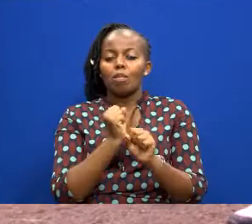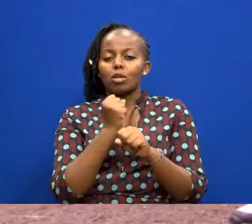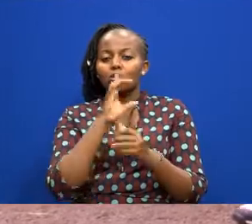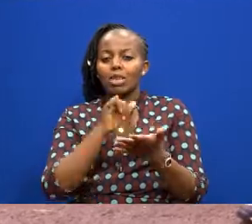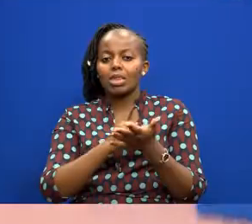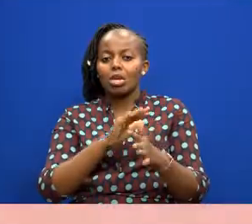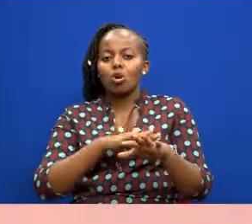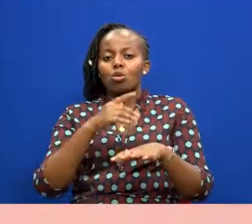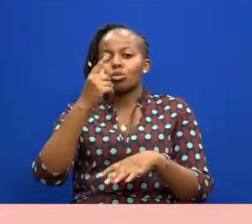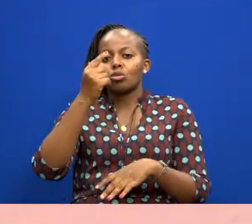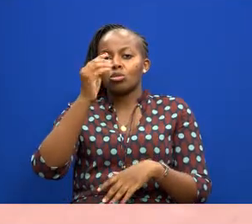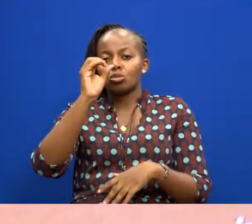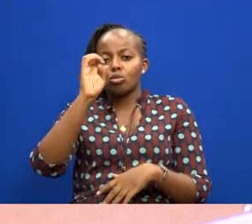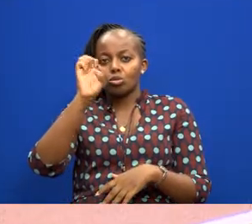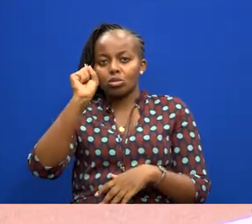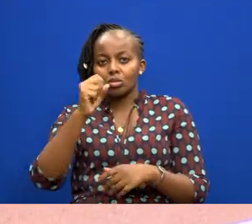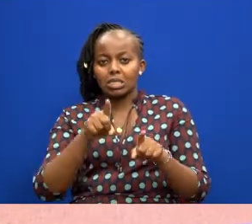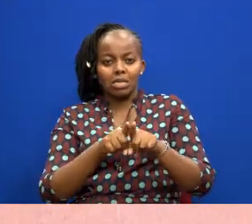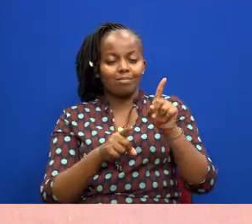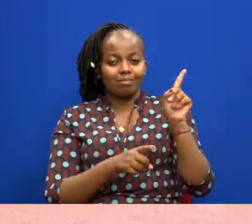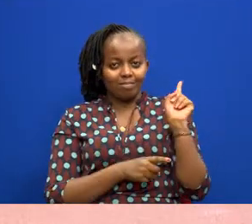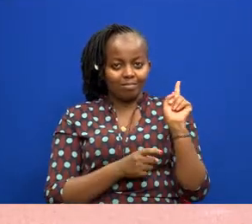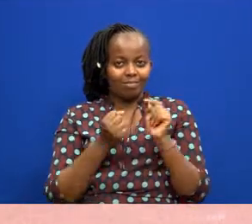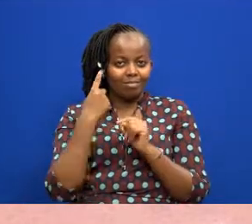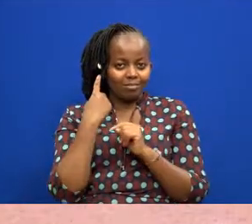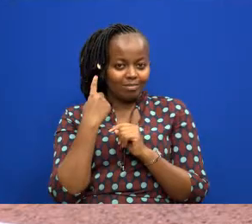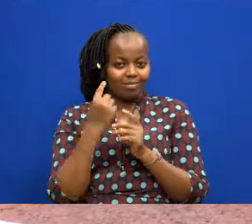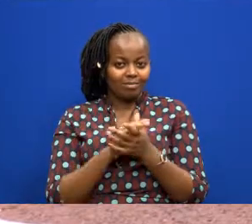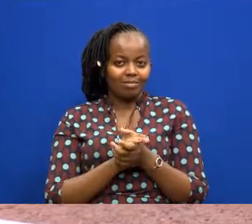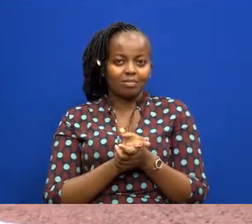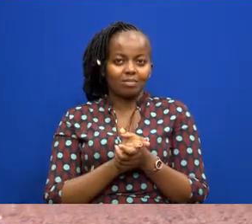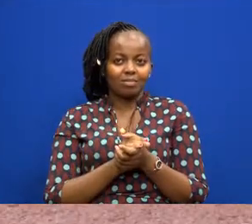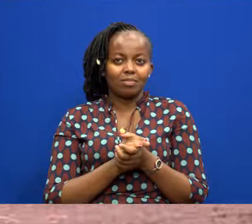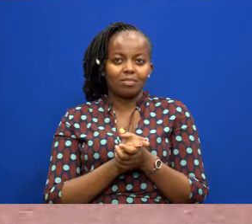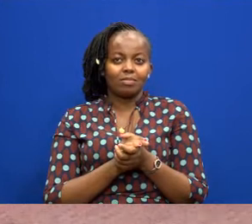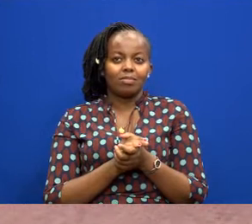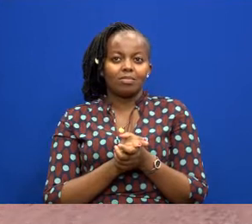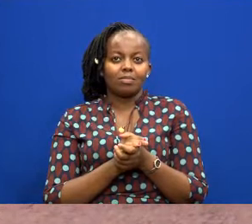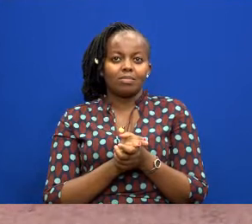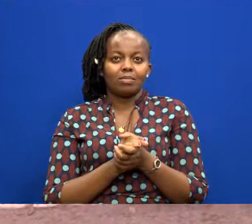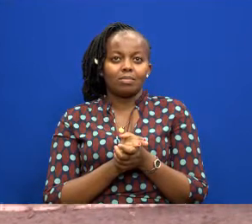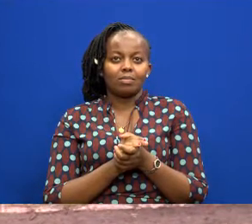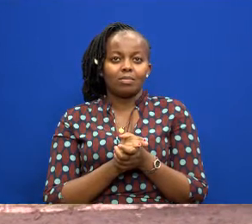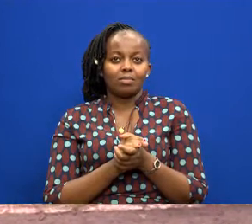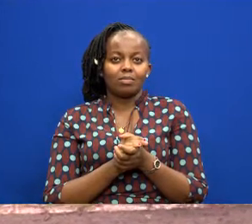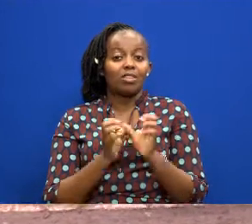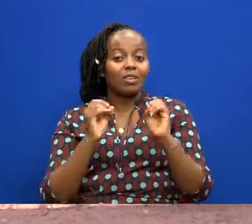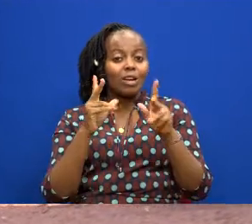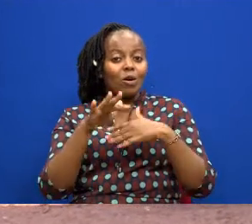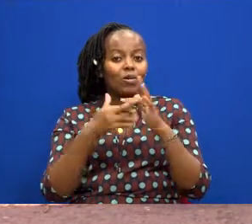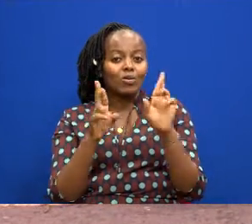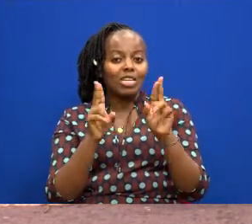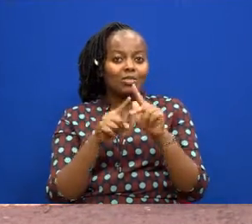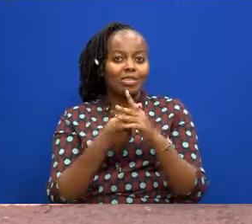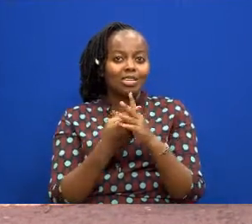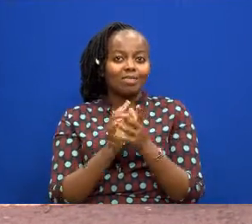toes. You get it? Yes. You get the poster? Yes. Yes. So are we good to go? Do